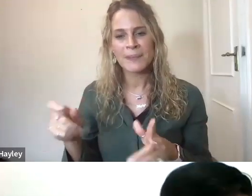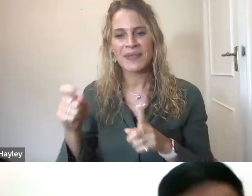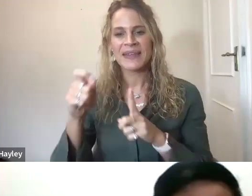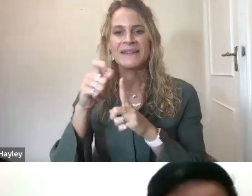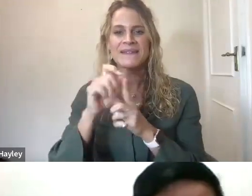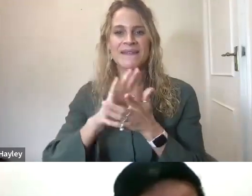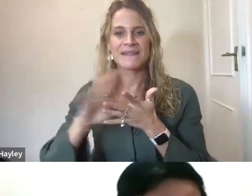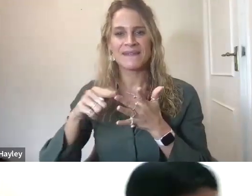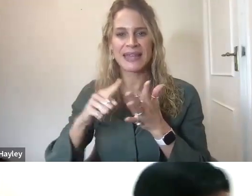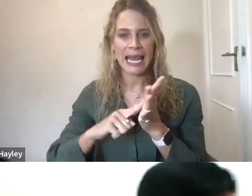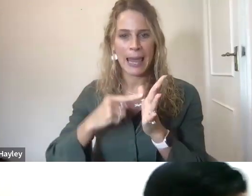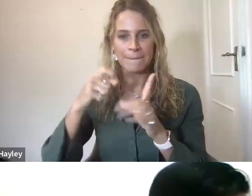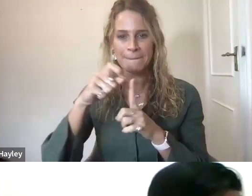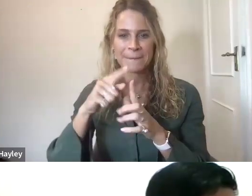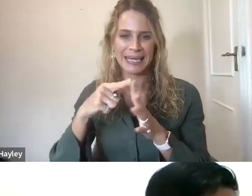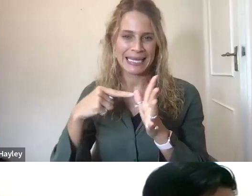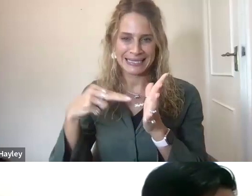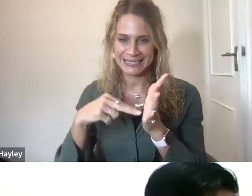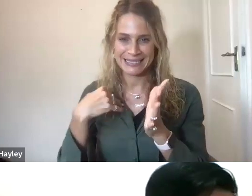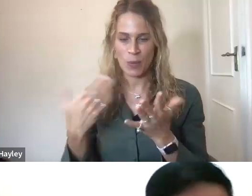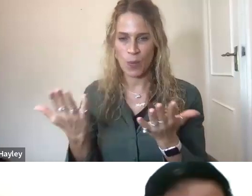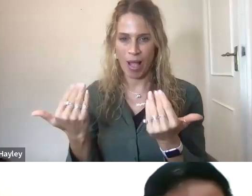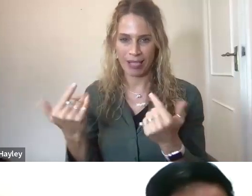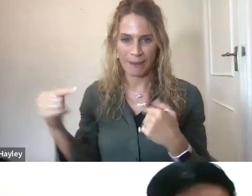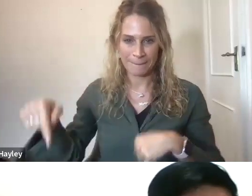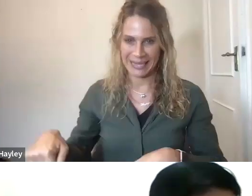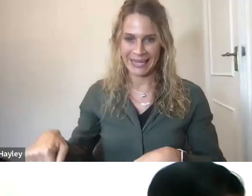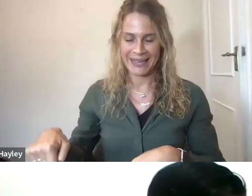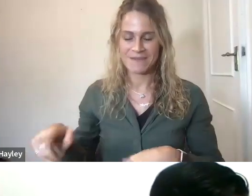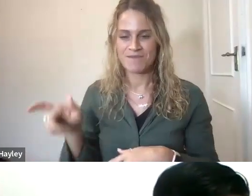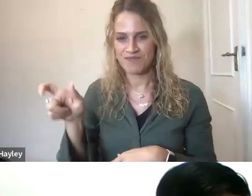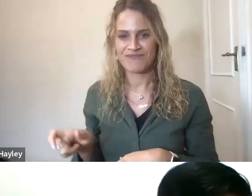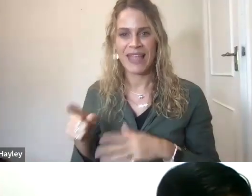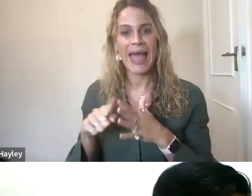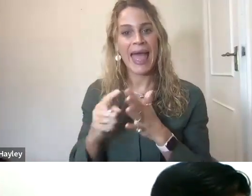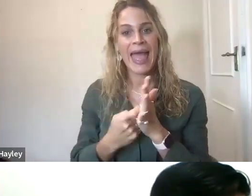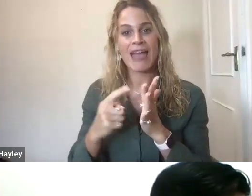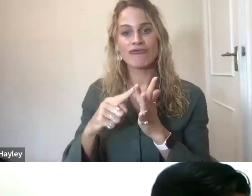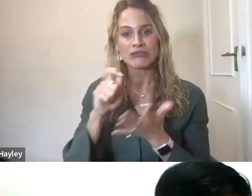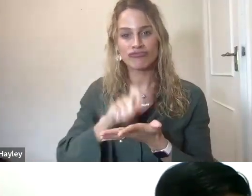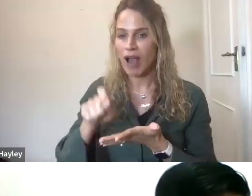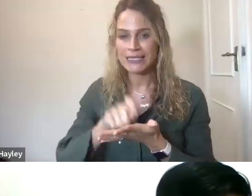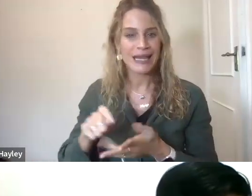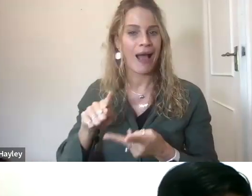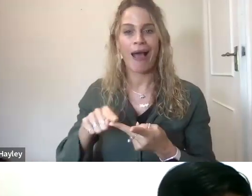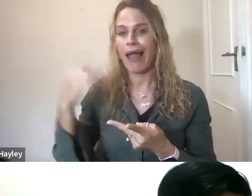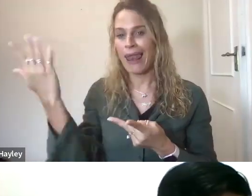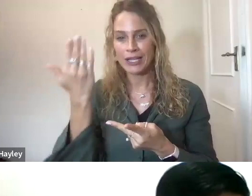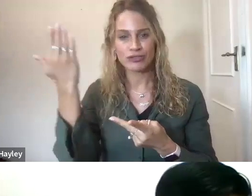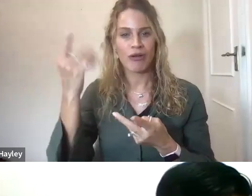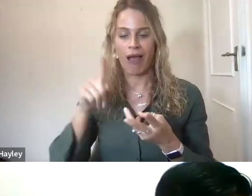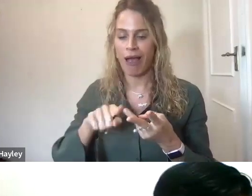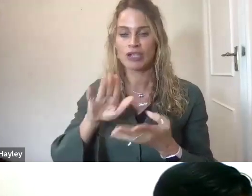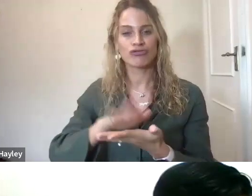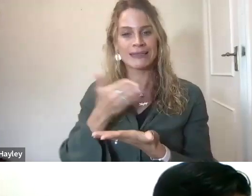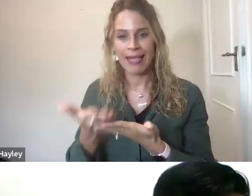that Yeah. right? Yes. Yeah. Great. Welcome. Yeah. And Eric is a writer, lecturer, translator